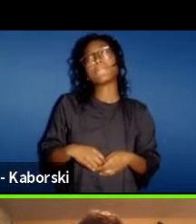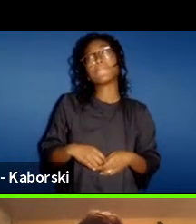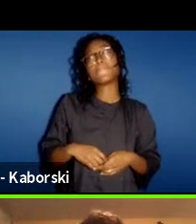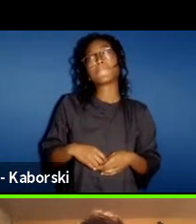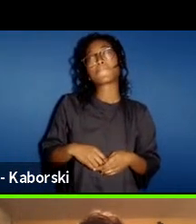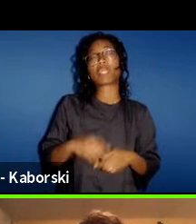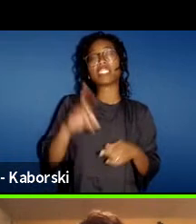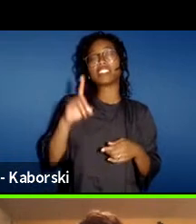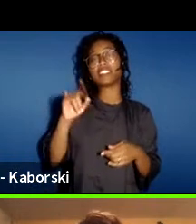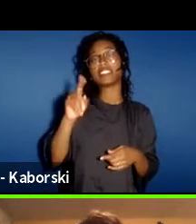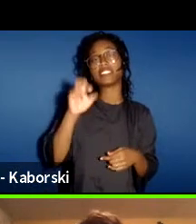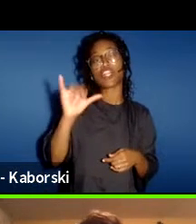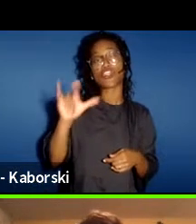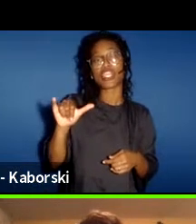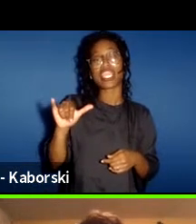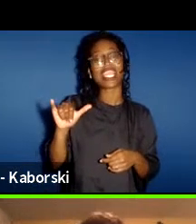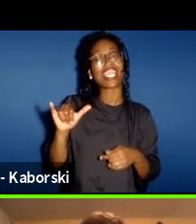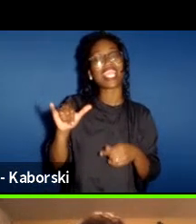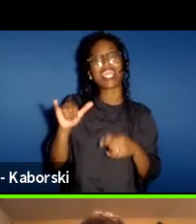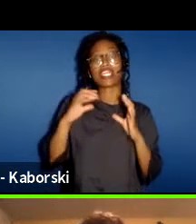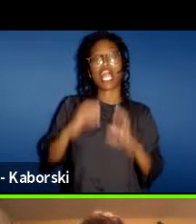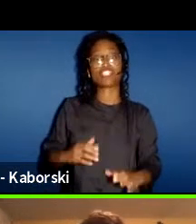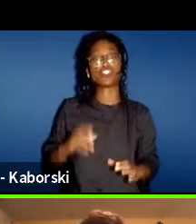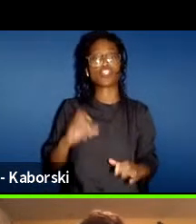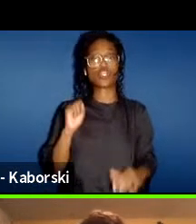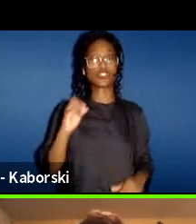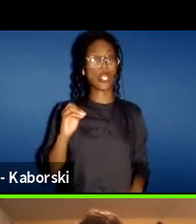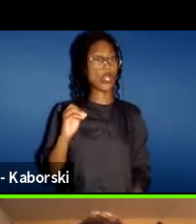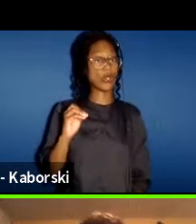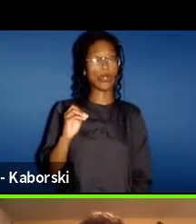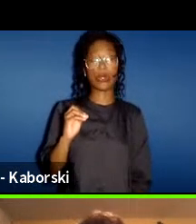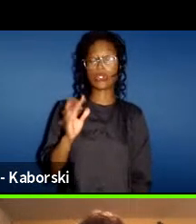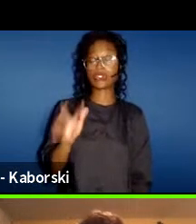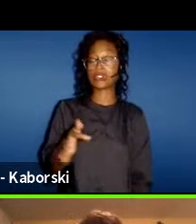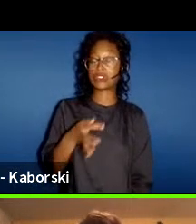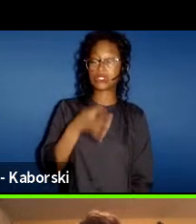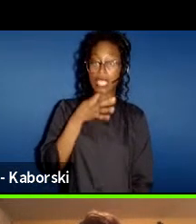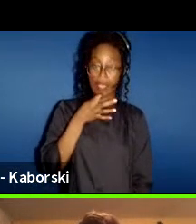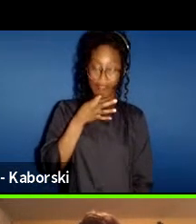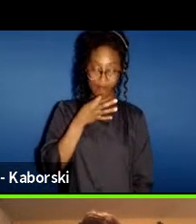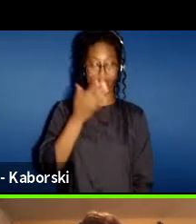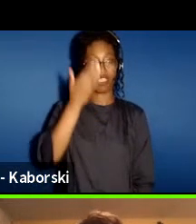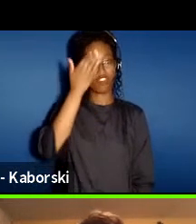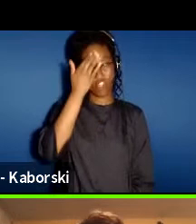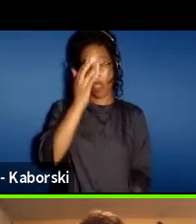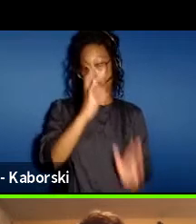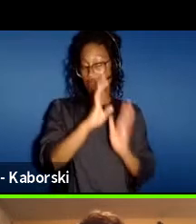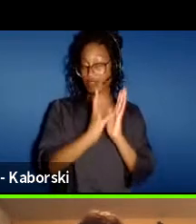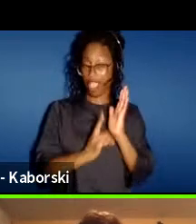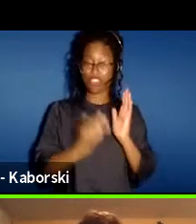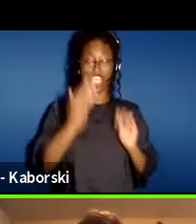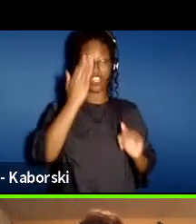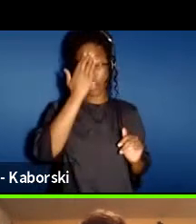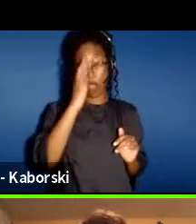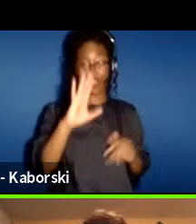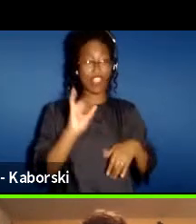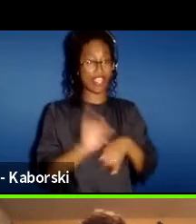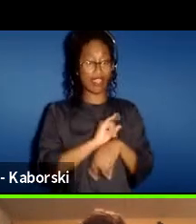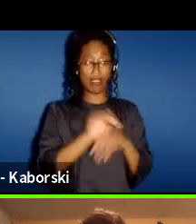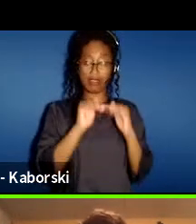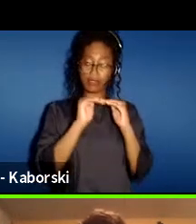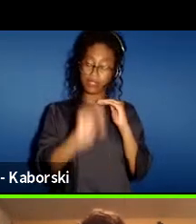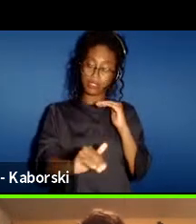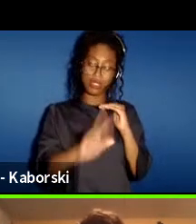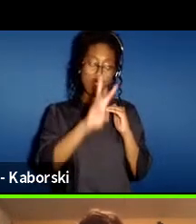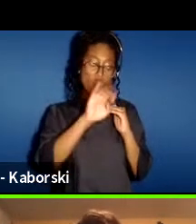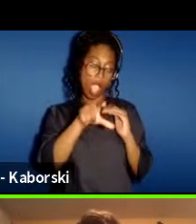distillery clients are some of the most savvy people, and you can tell with some of these people, they're savvy about design. Their industry is consistently well designed,